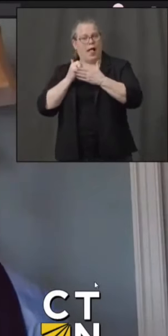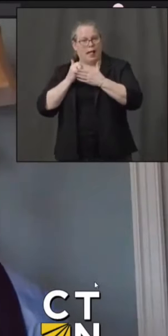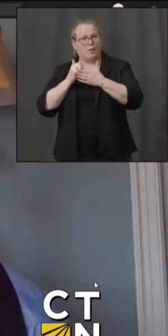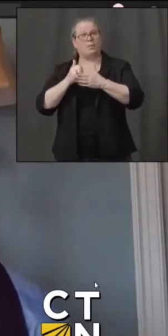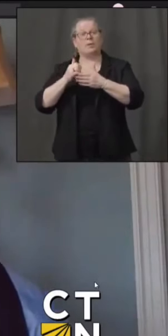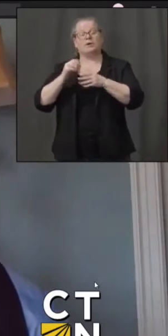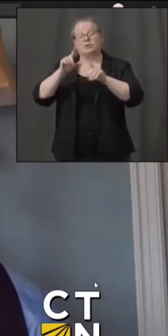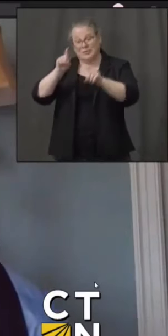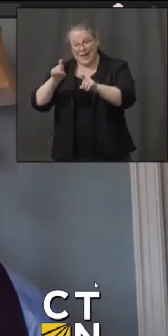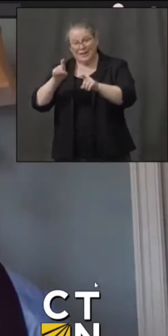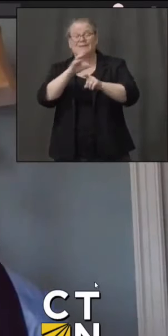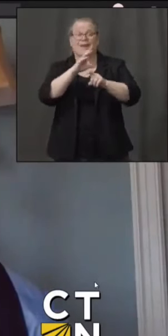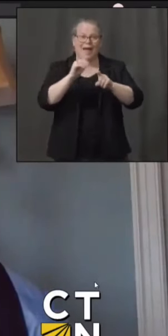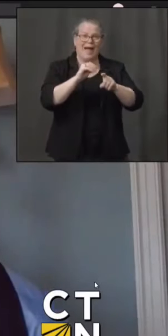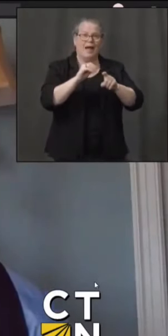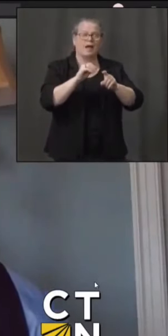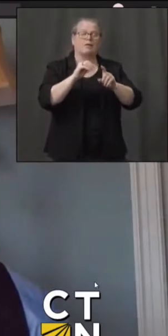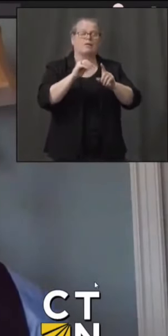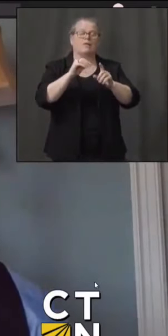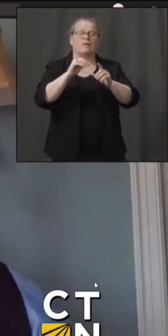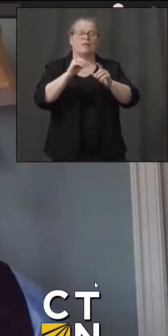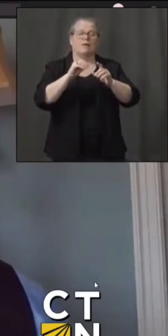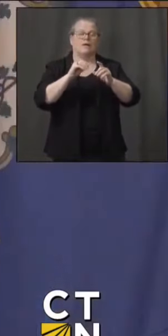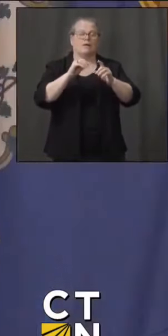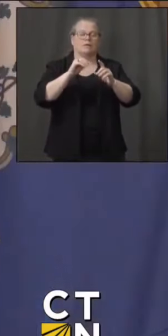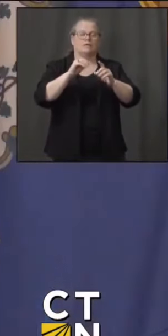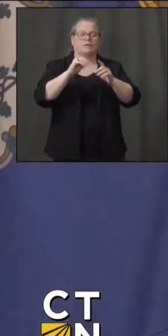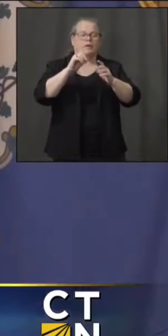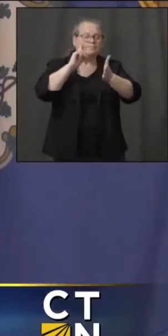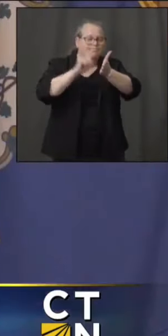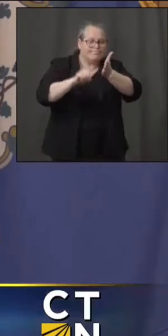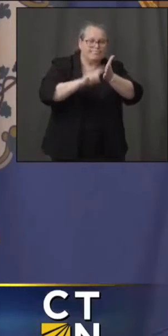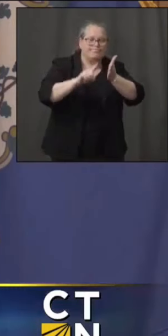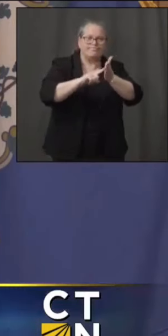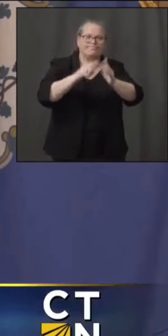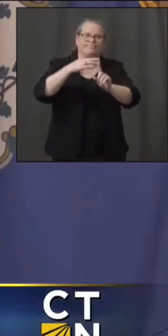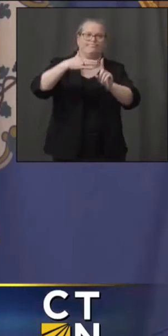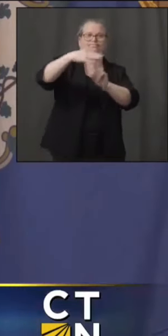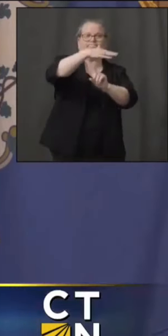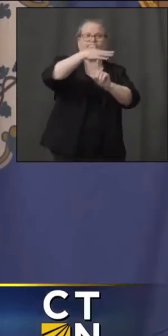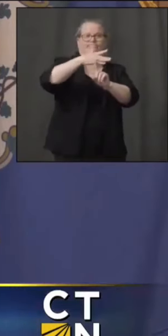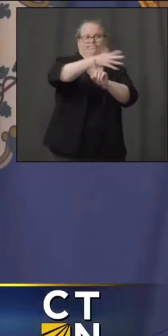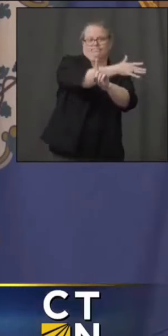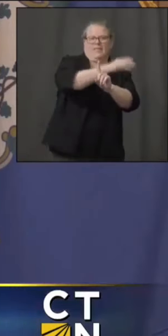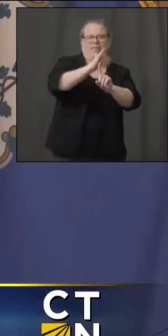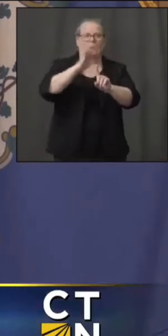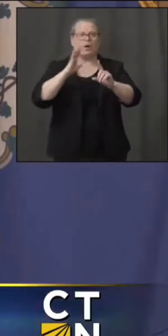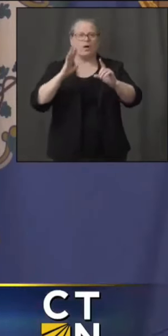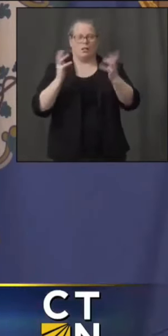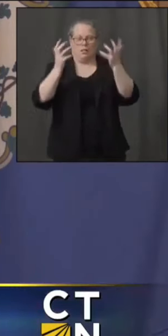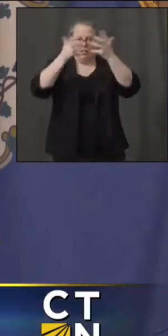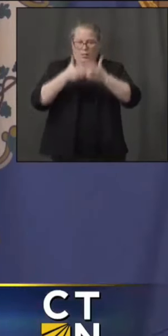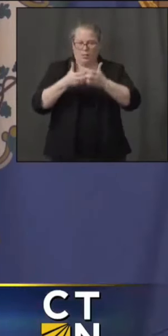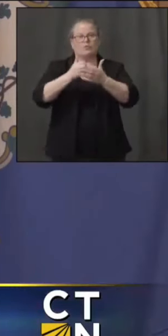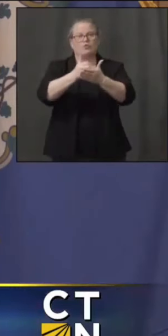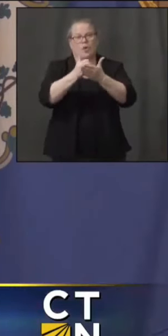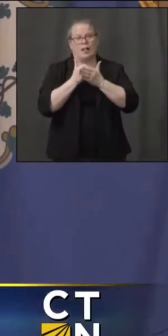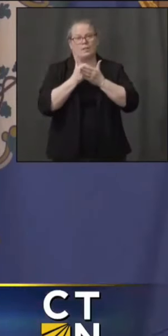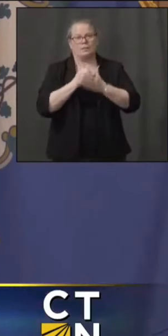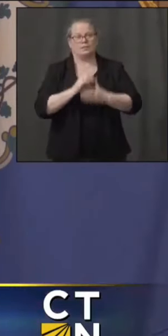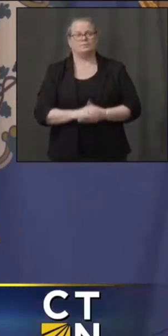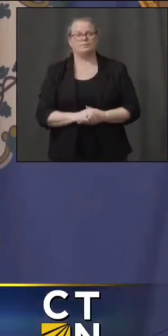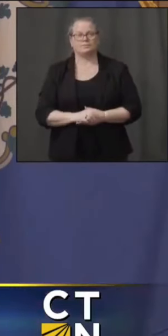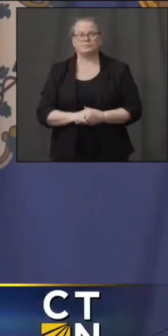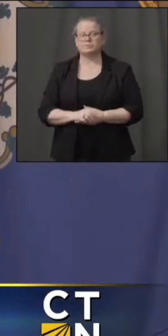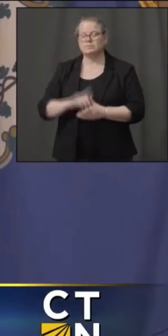Look, I want to thank Kristen and Dr. Carter for being with us today and explain the testing and the track and trace in a